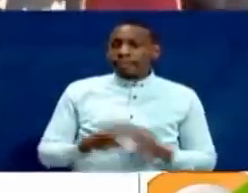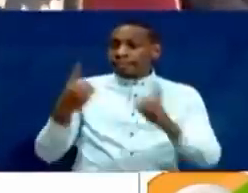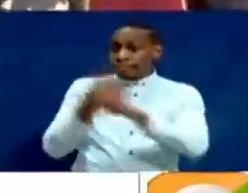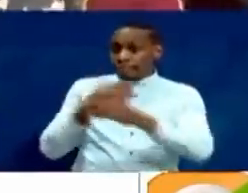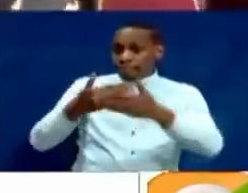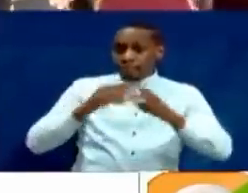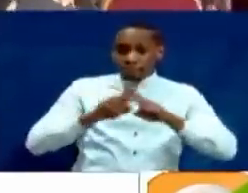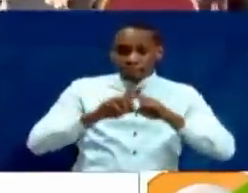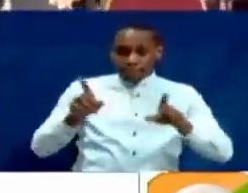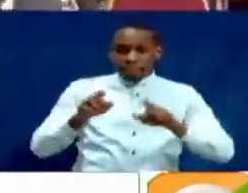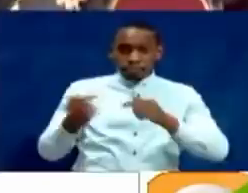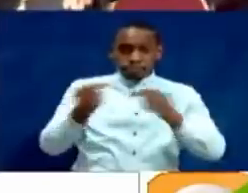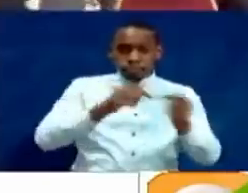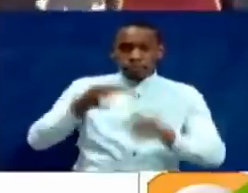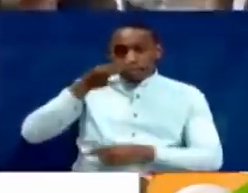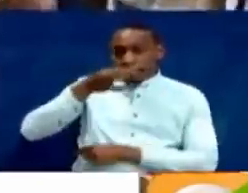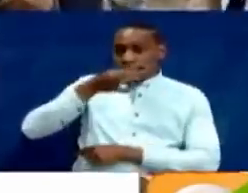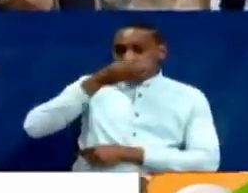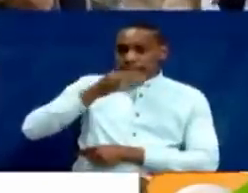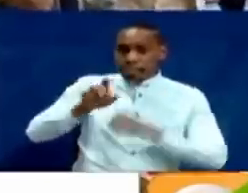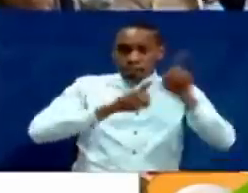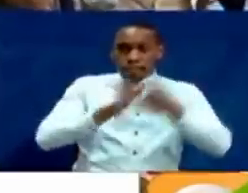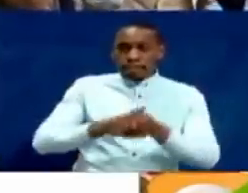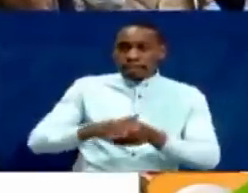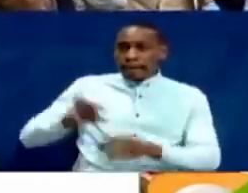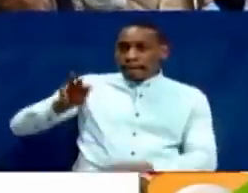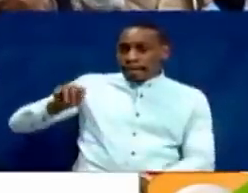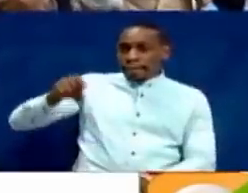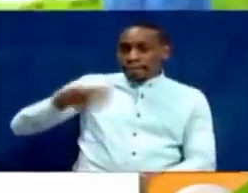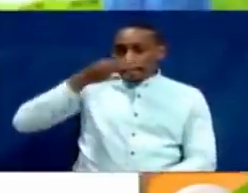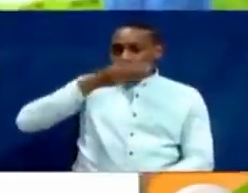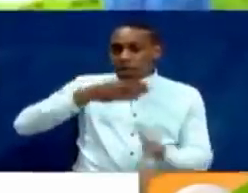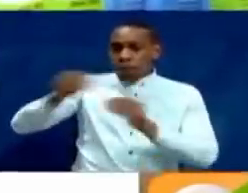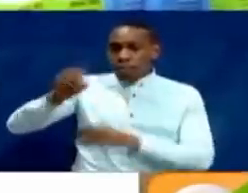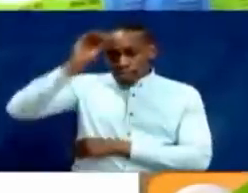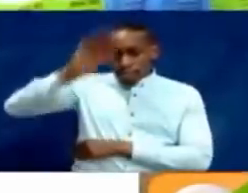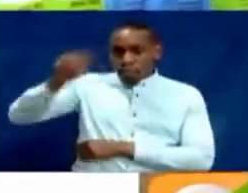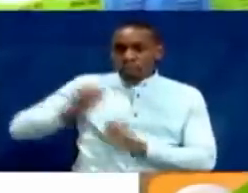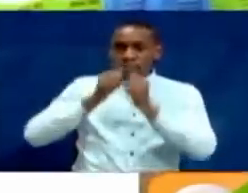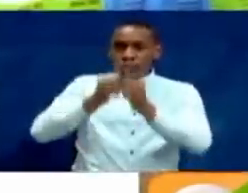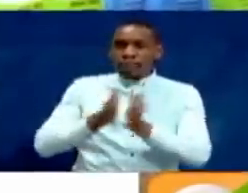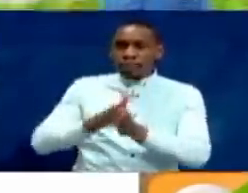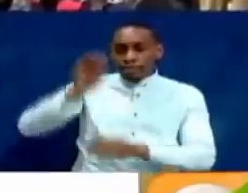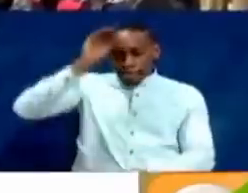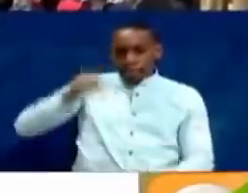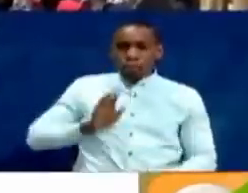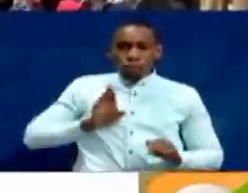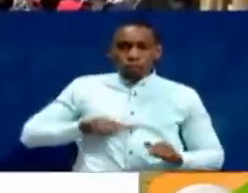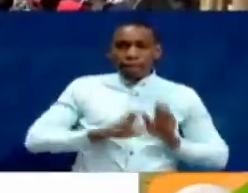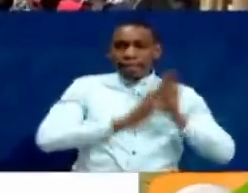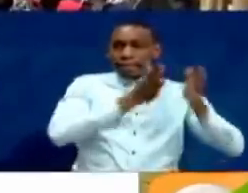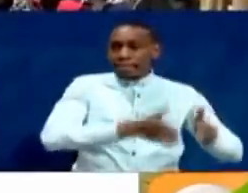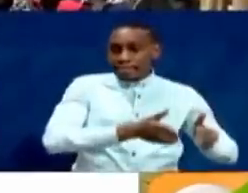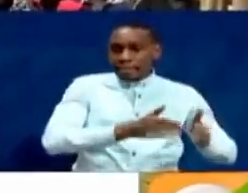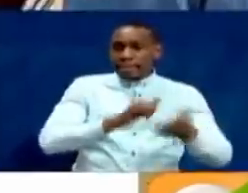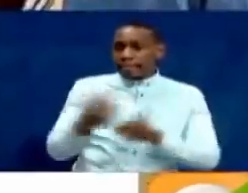Ironically, before kicking the storm in his Nyeri backyard, the Nyeri Town MP was in Kiambu County alongside Kiambu woman representative Gathoni